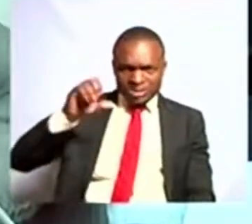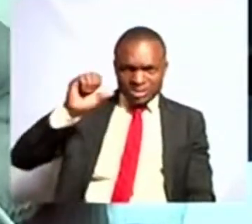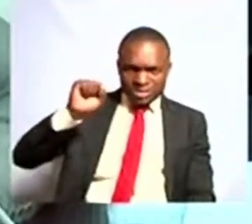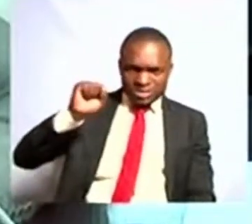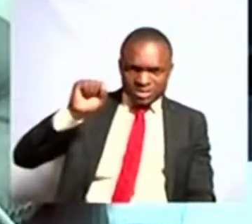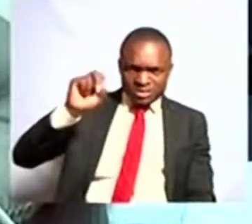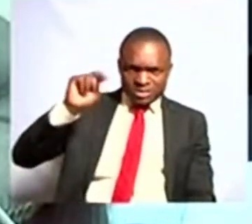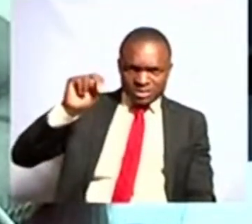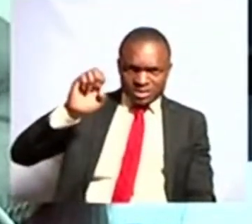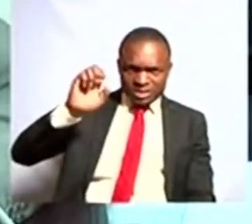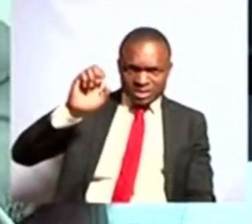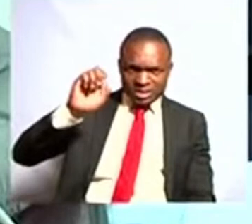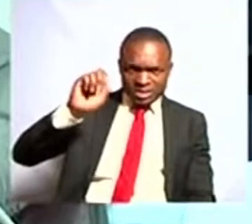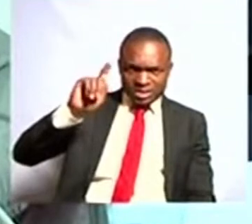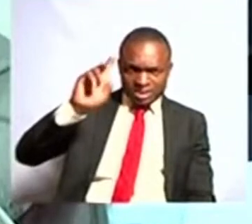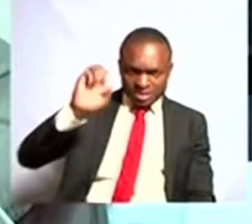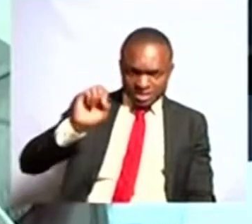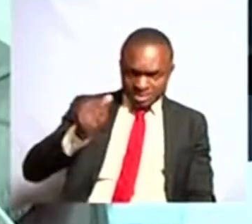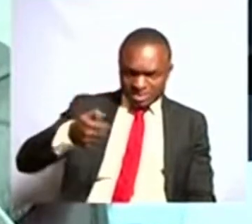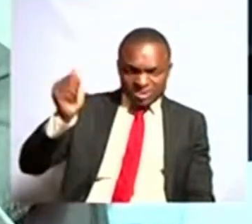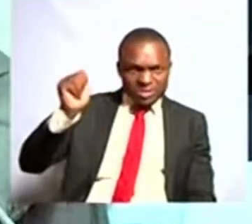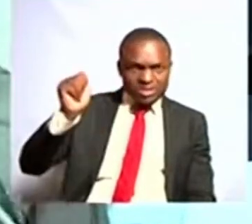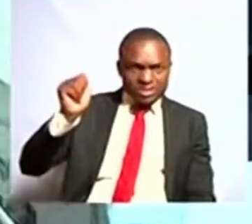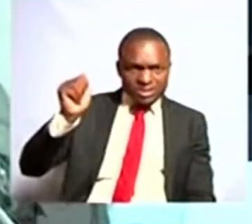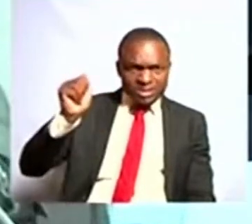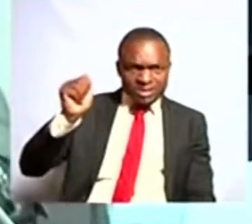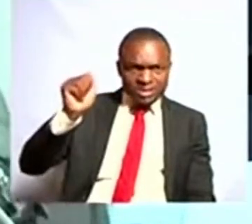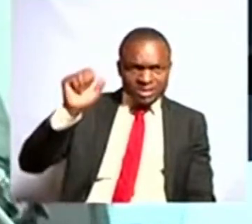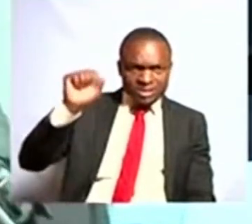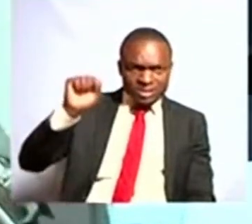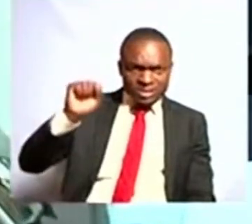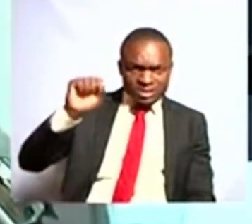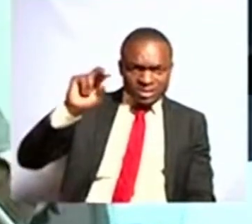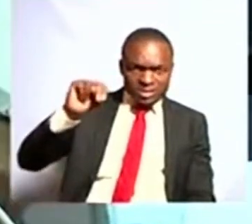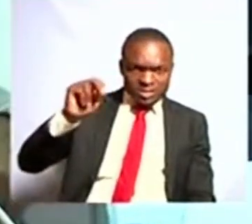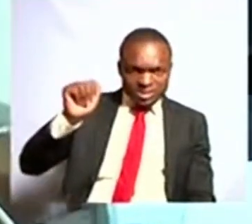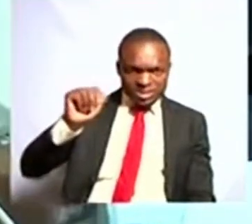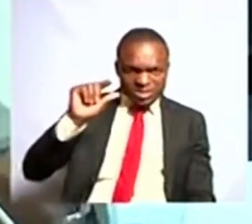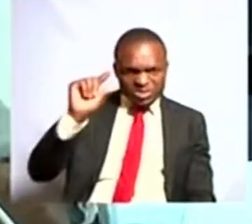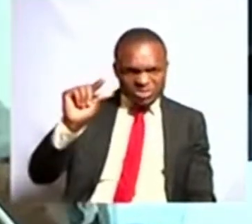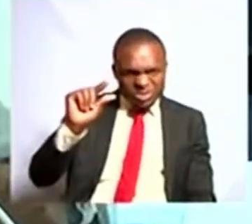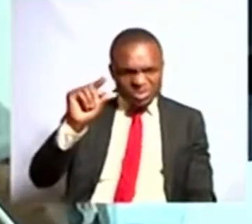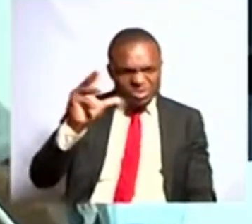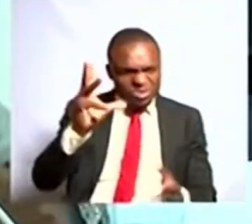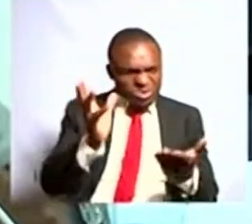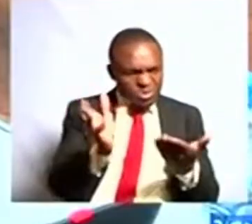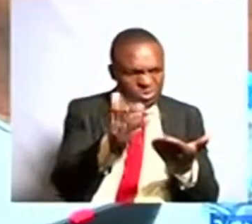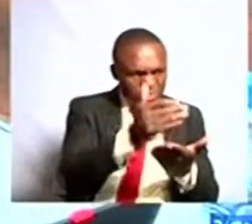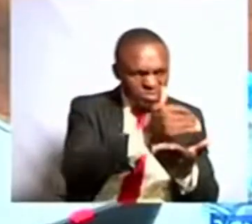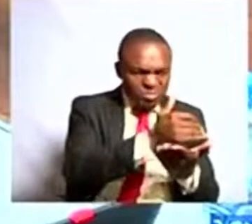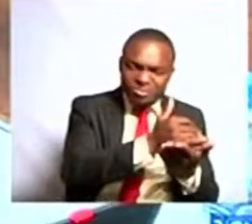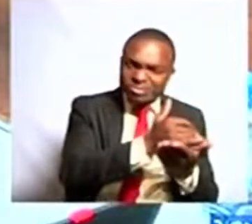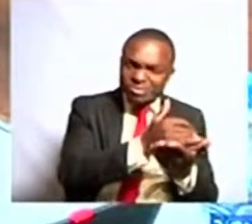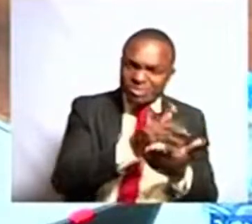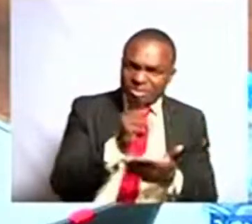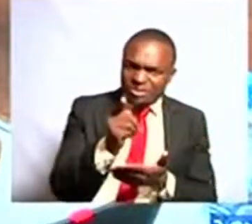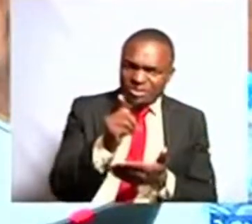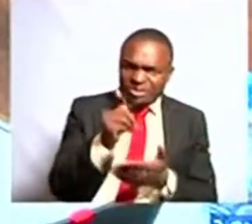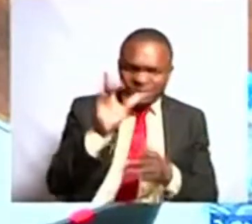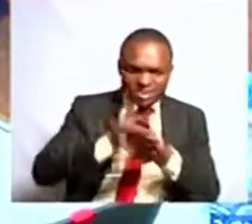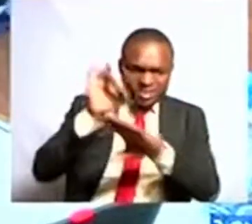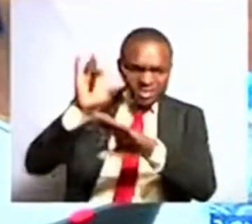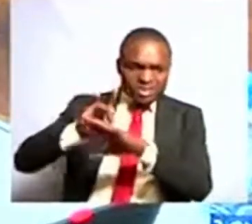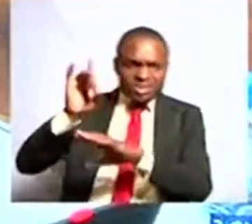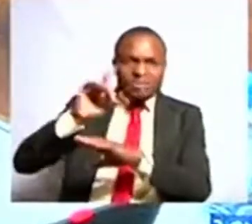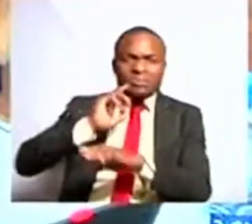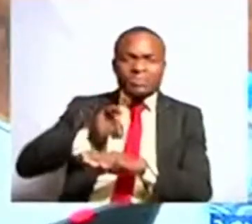delay? From my understanding, snags are those minimal corrections that or maybe that touch where you